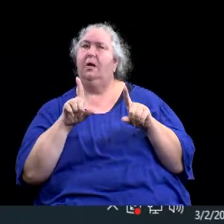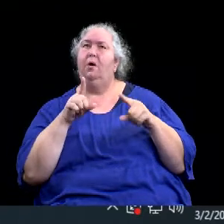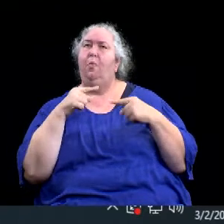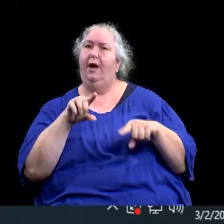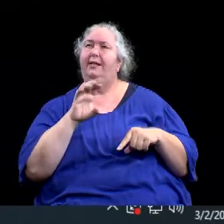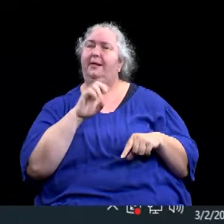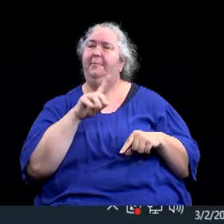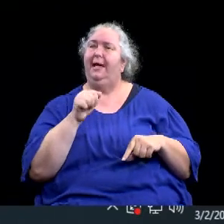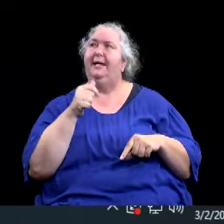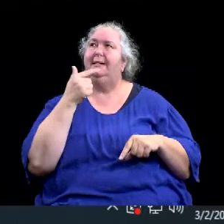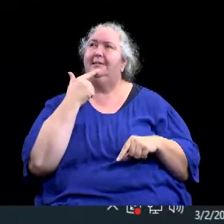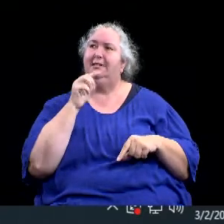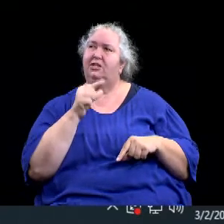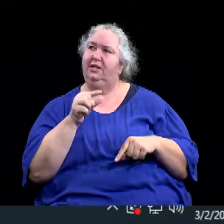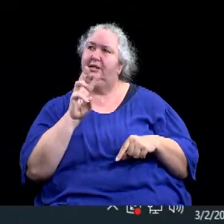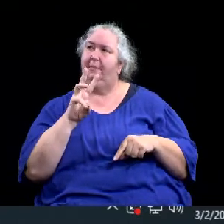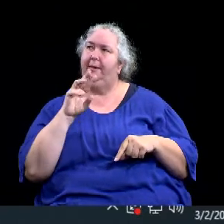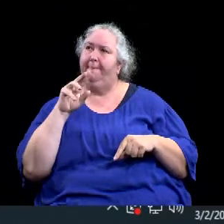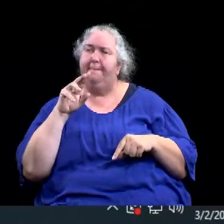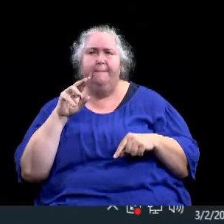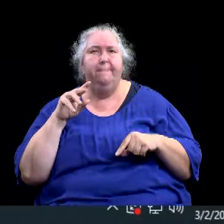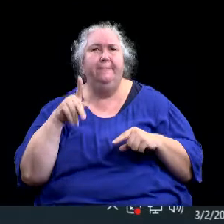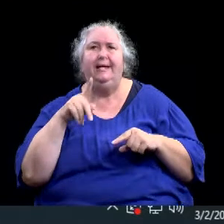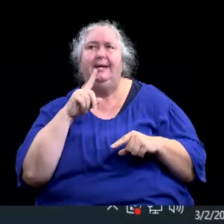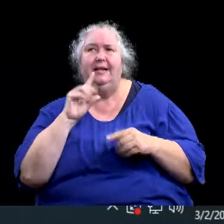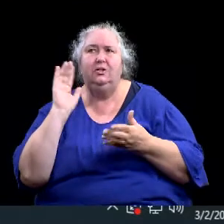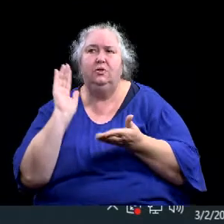and everyone agrees the refrigerant train will use